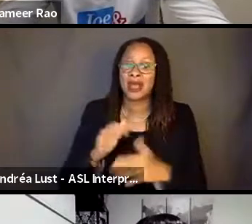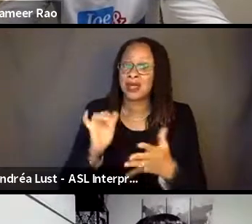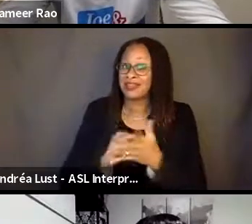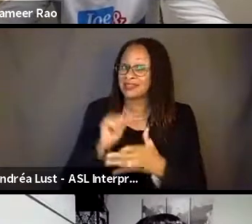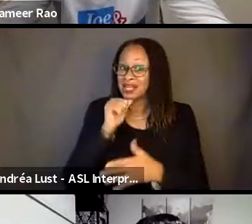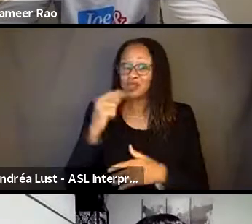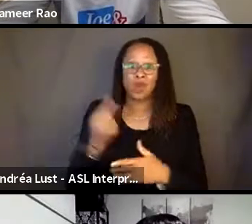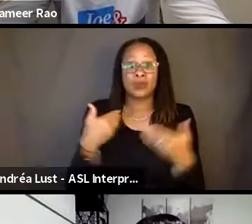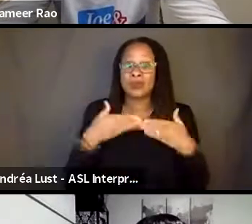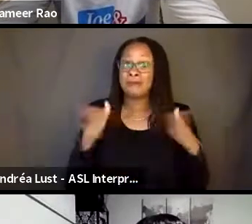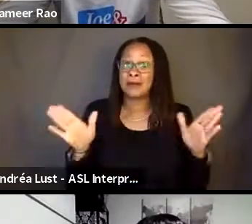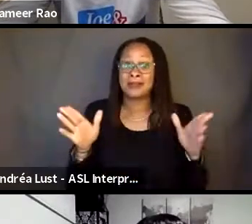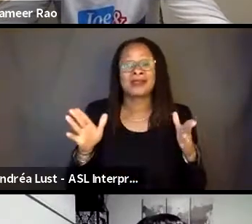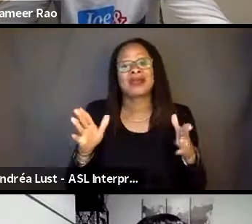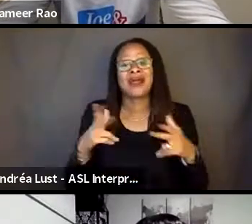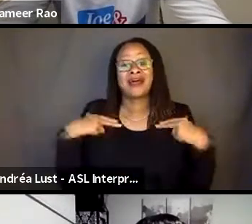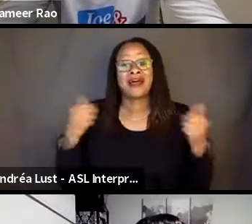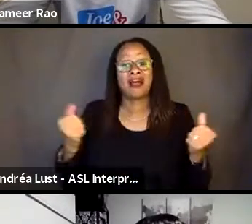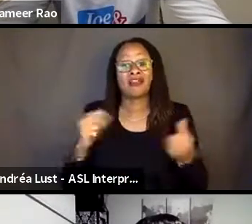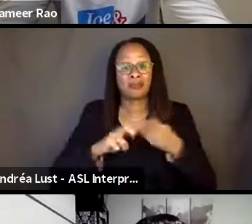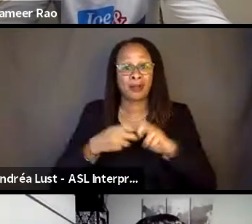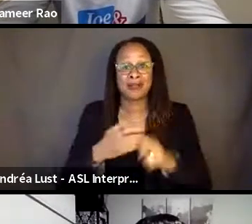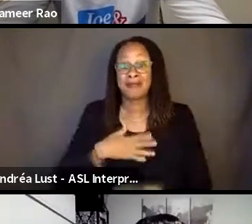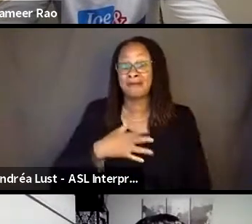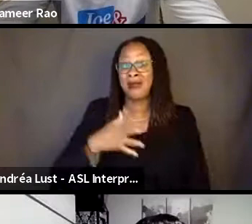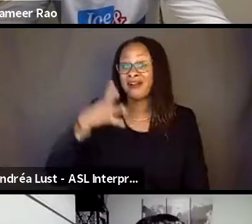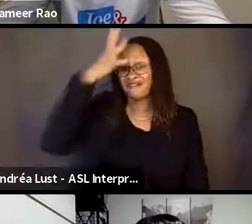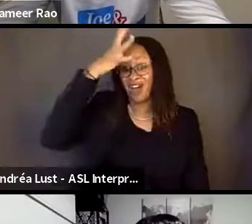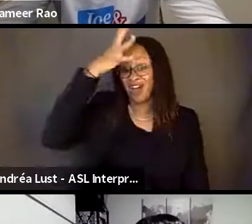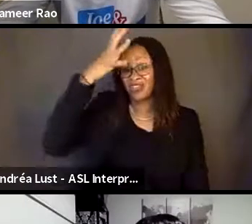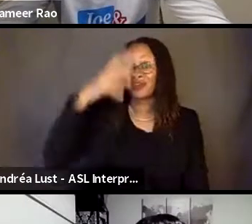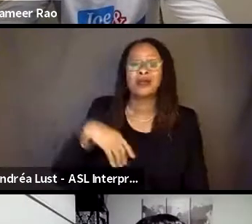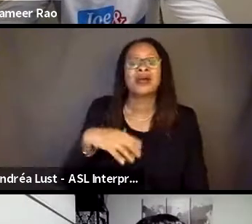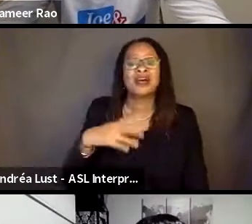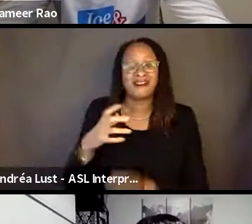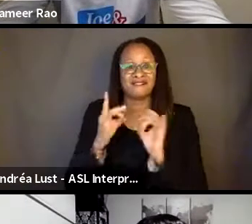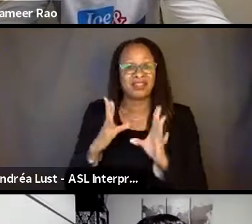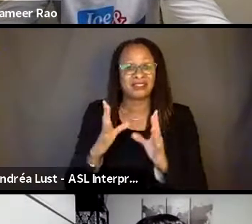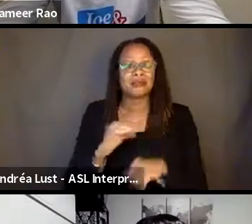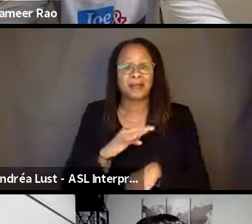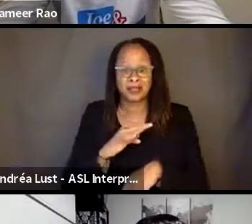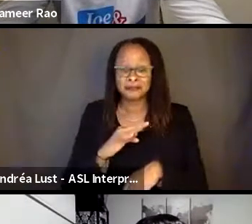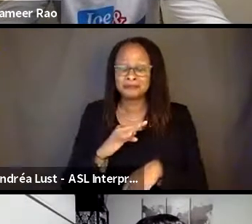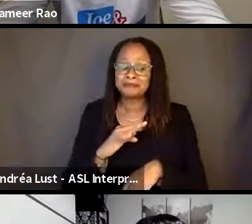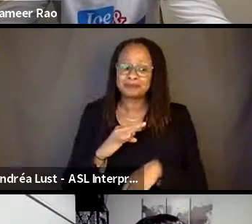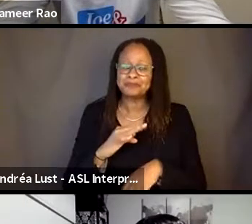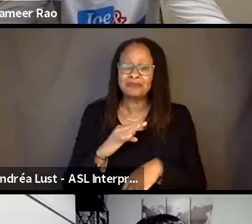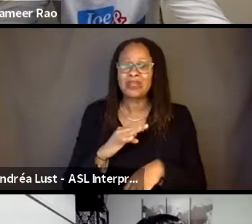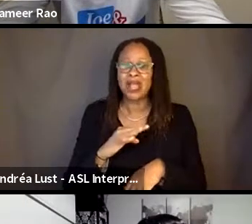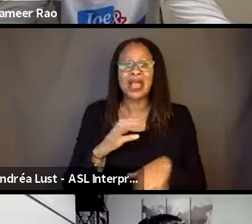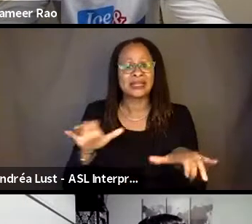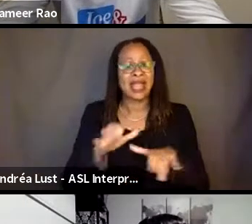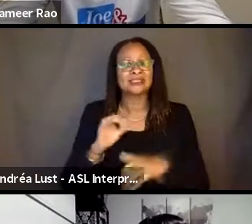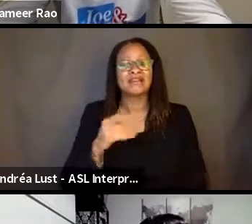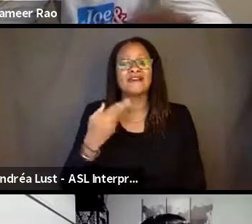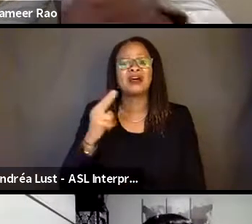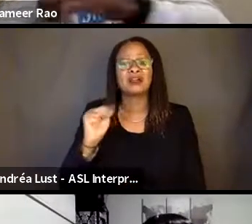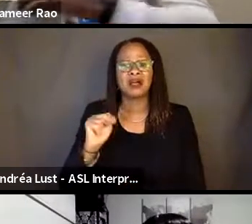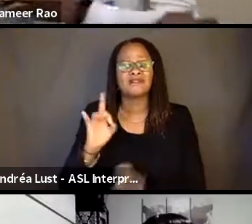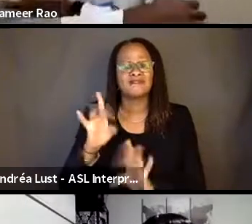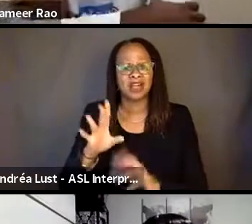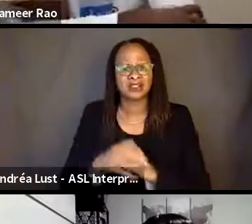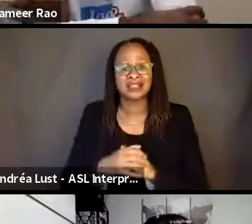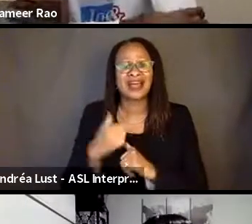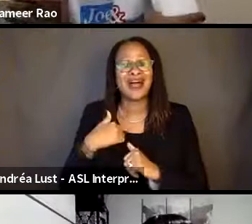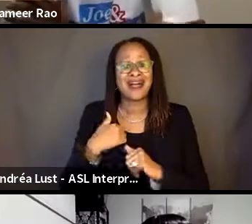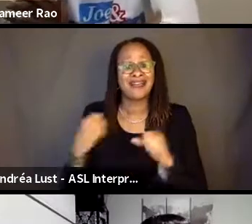epidemic that we face. My father was a victim of a senseless act of gun violence. In Congress, I have